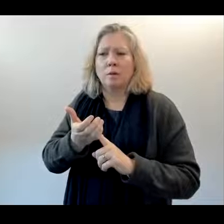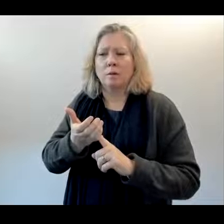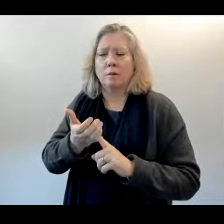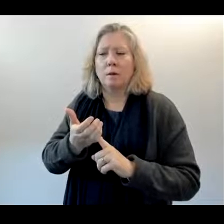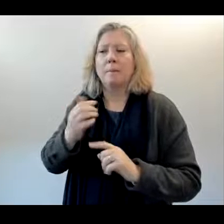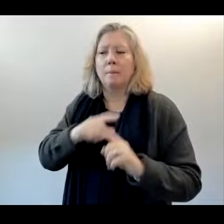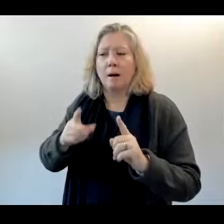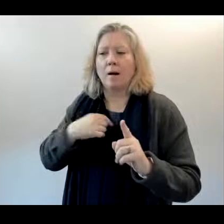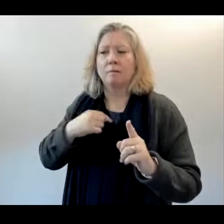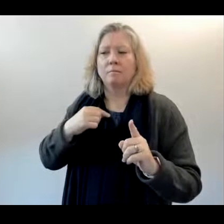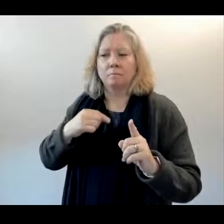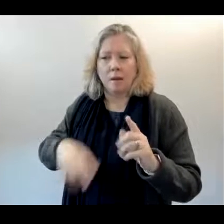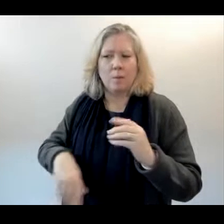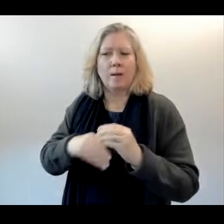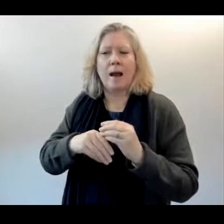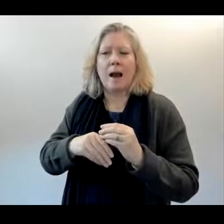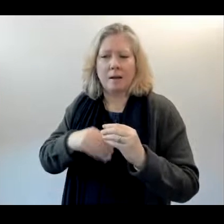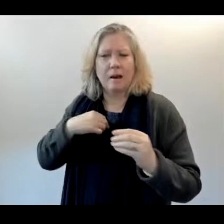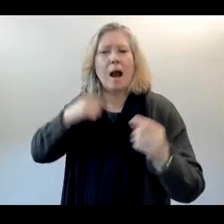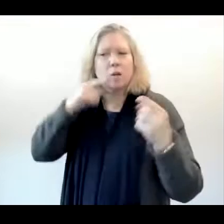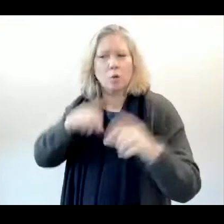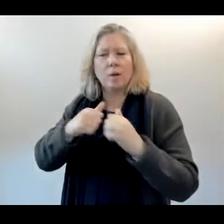So I just wanted to make sure I provided that.